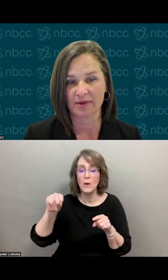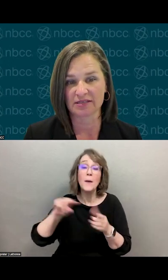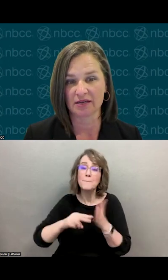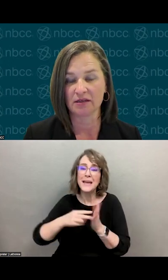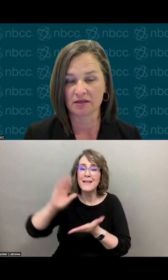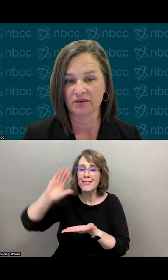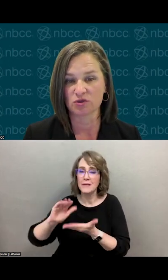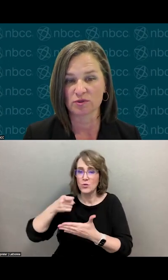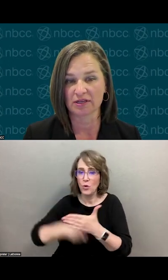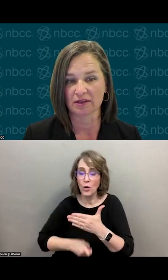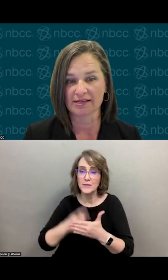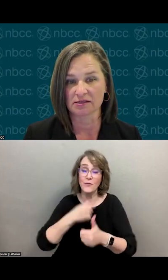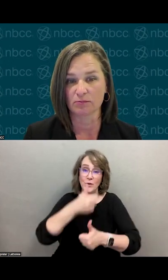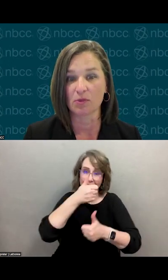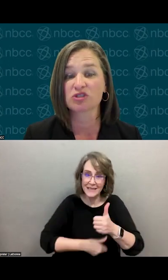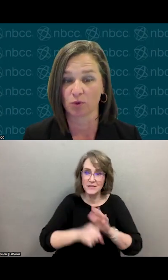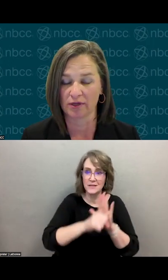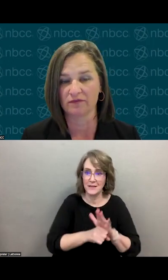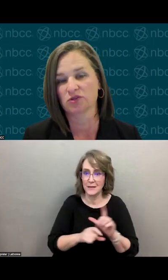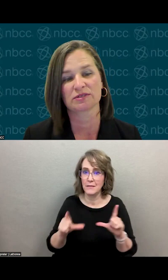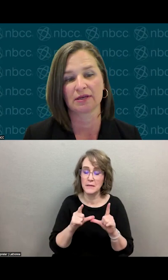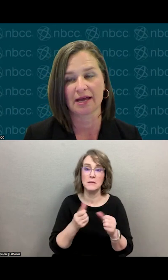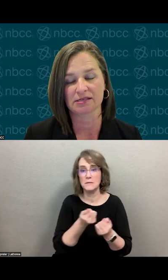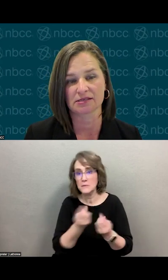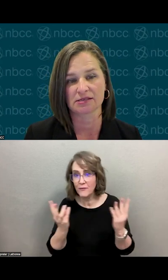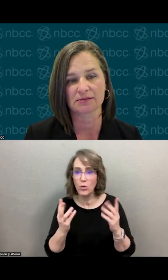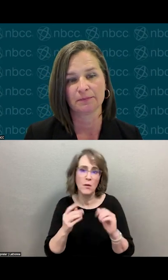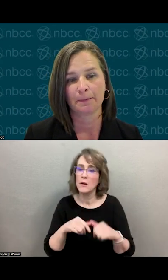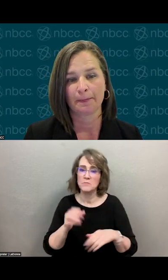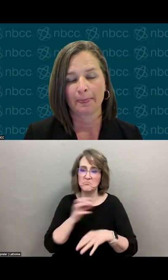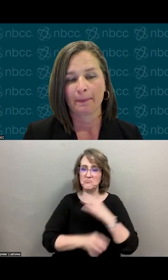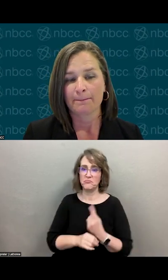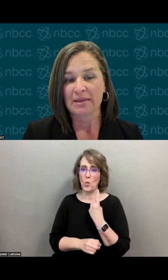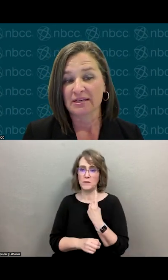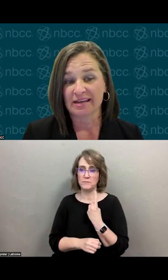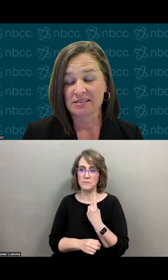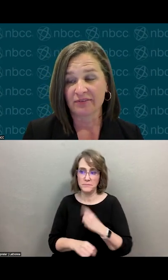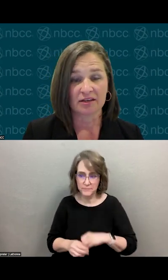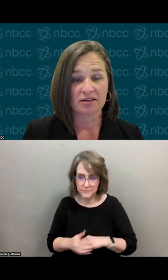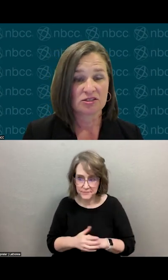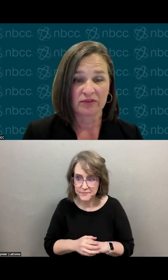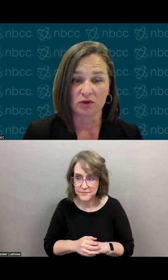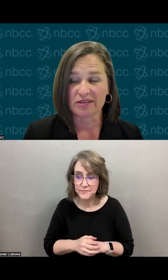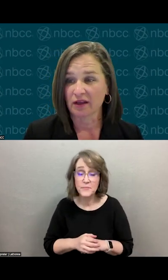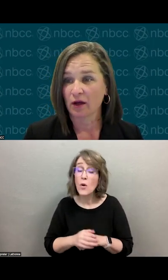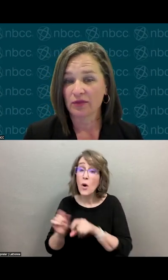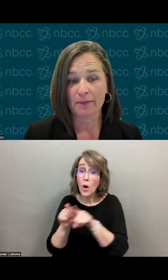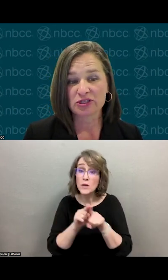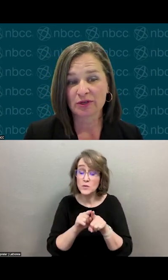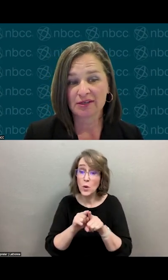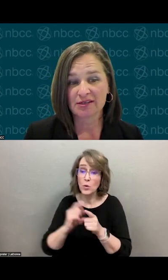of maintaining multiple individual state licenses. It takes advantage of the new